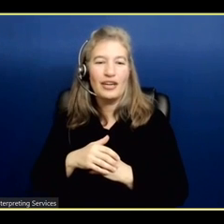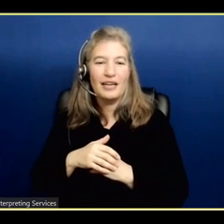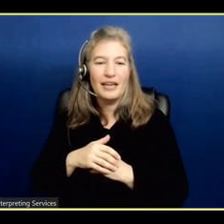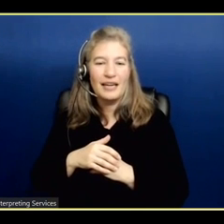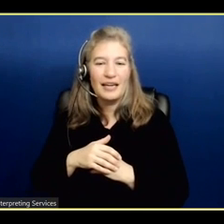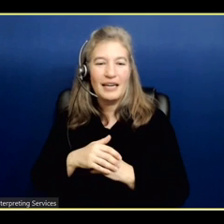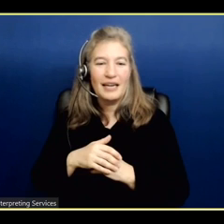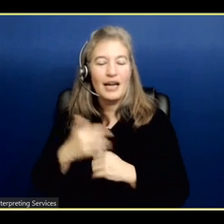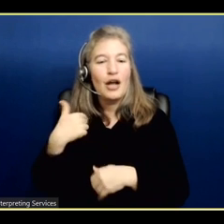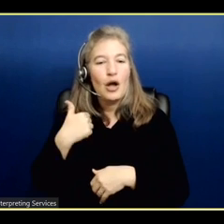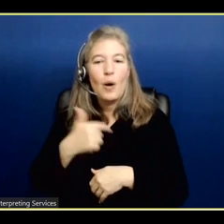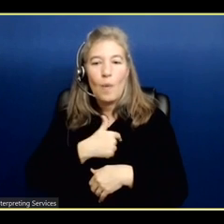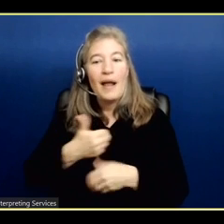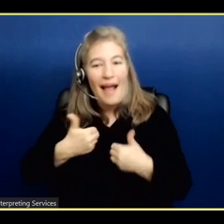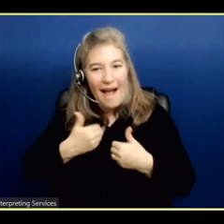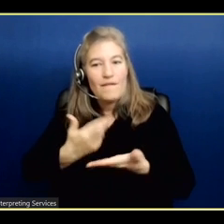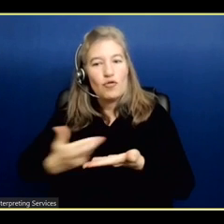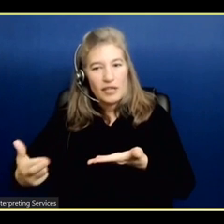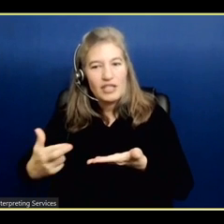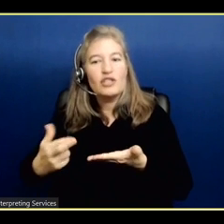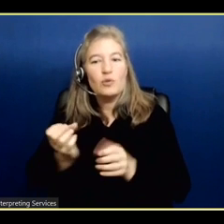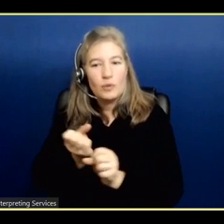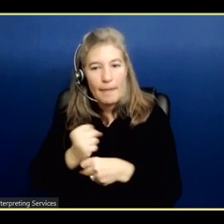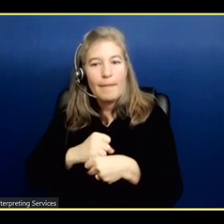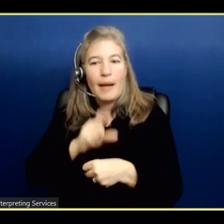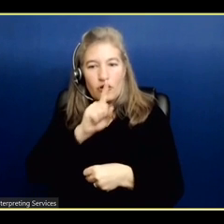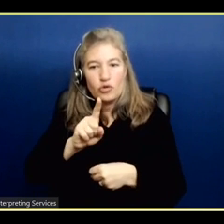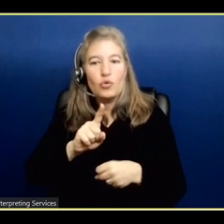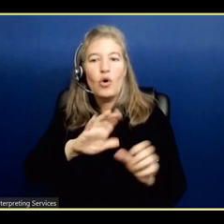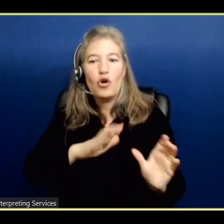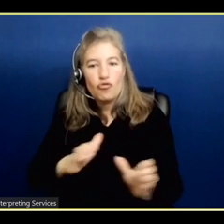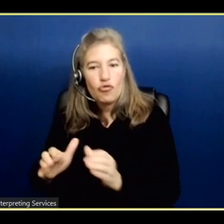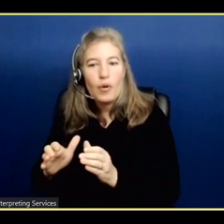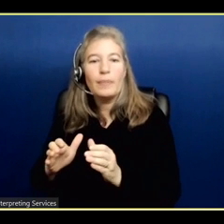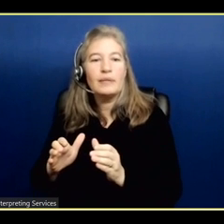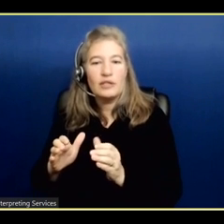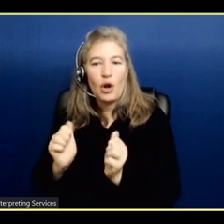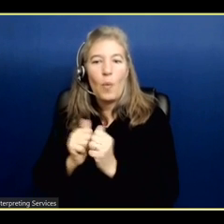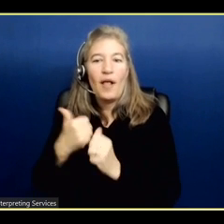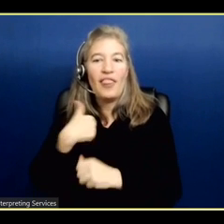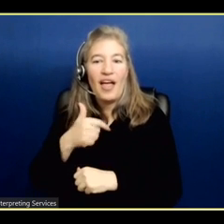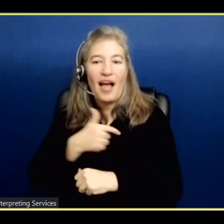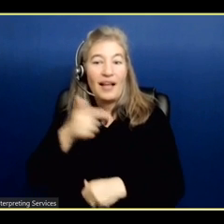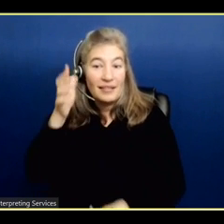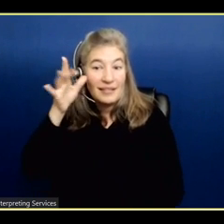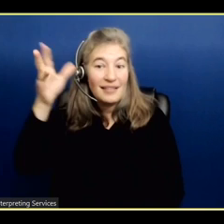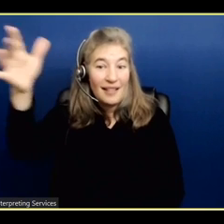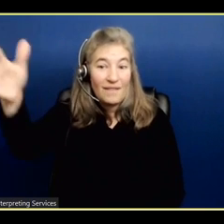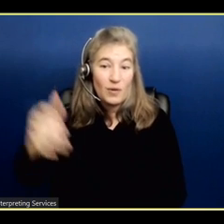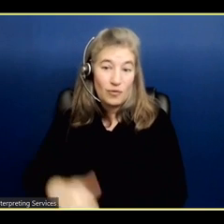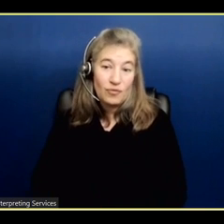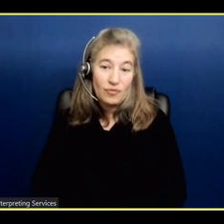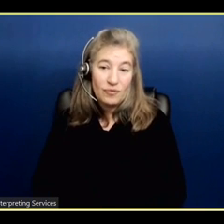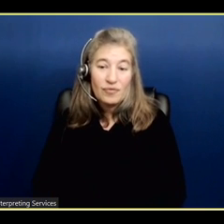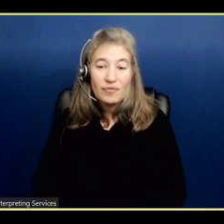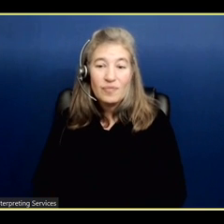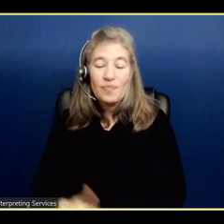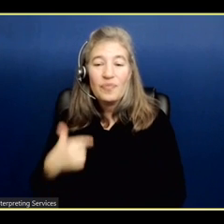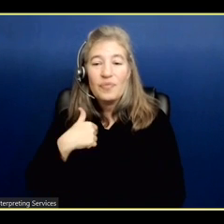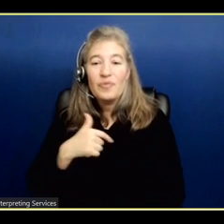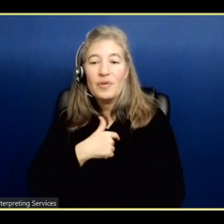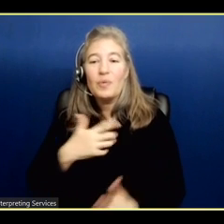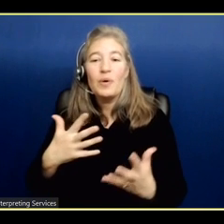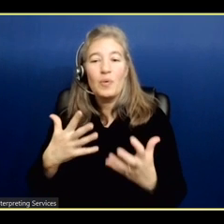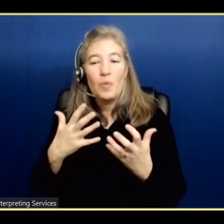thinking of how medical response teams are moving on autopilot, Occam's razor showing up again, and trying to ensure that the highest population